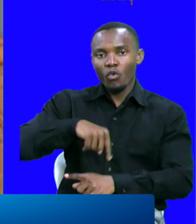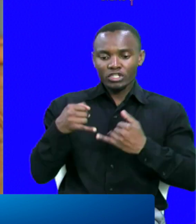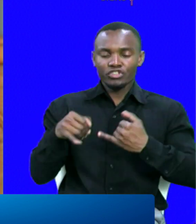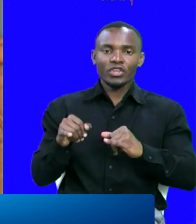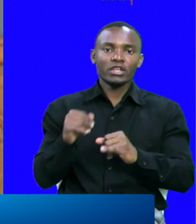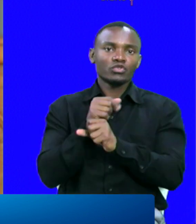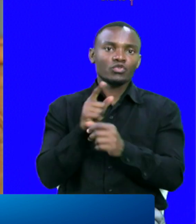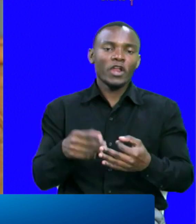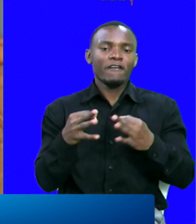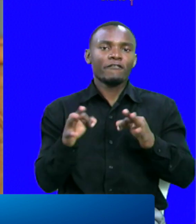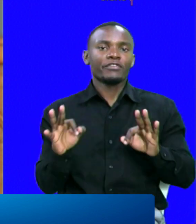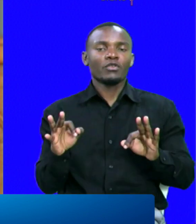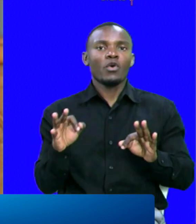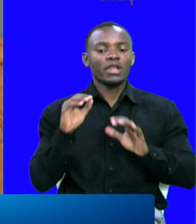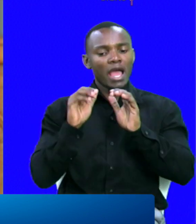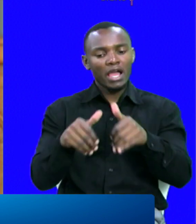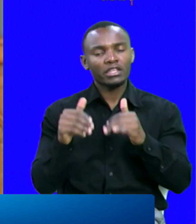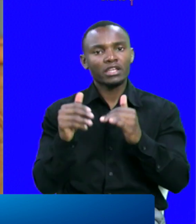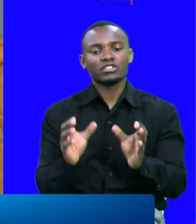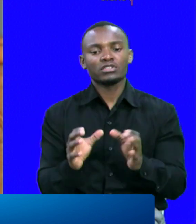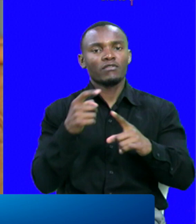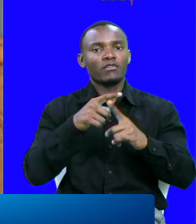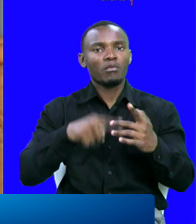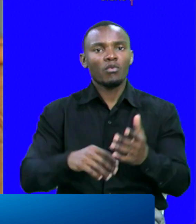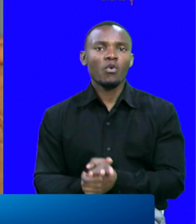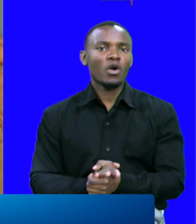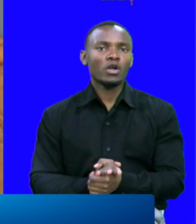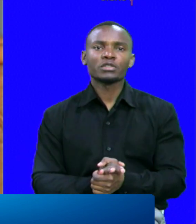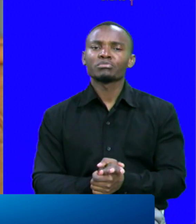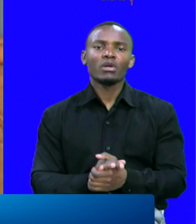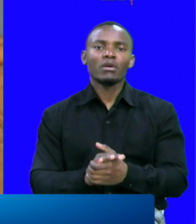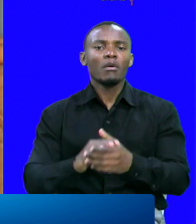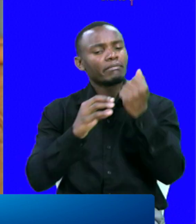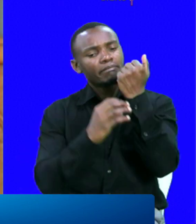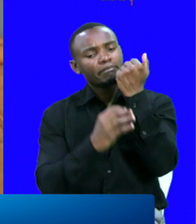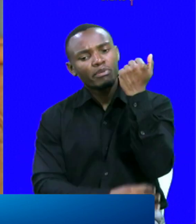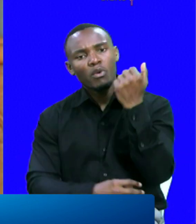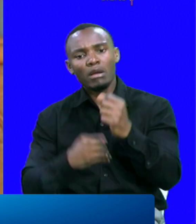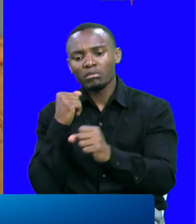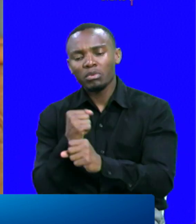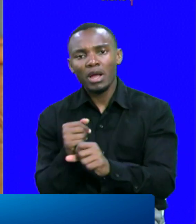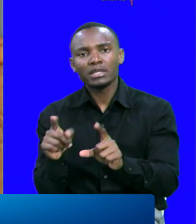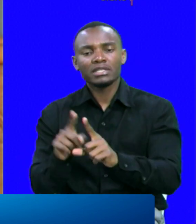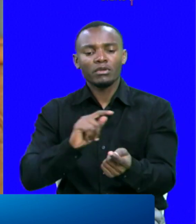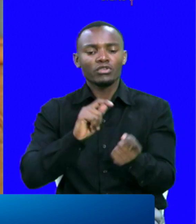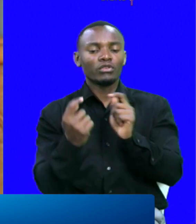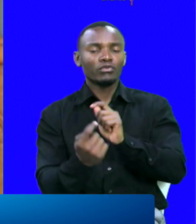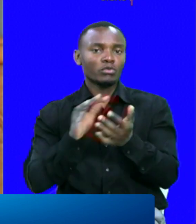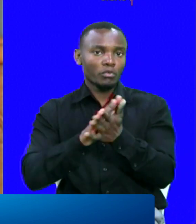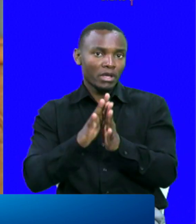composition. By addressing the cost, quality, and availability of inputs and